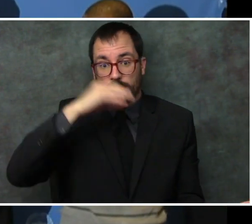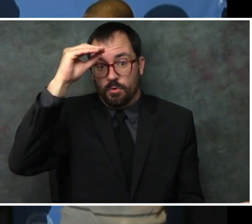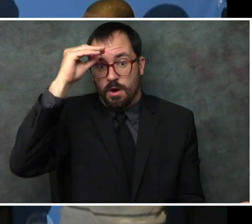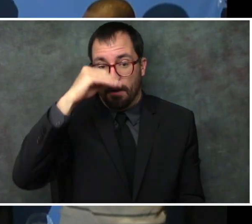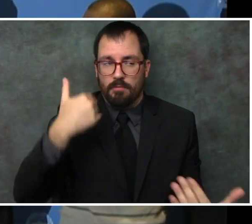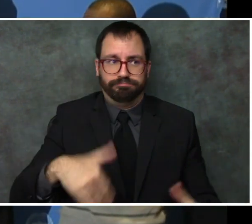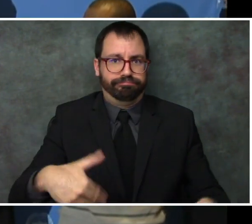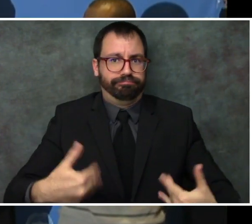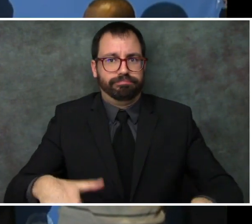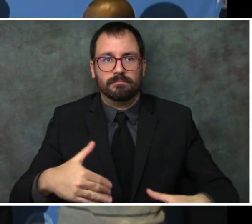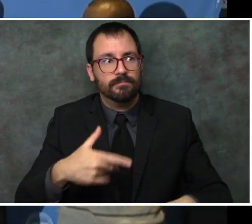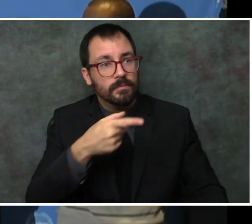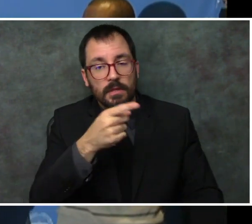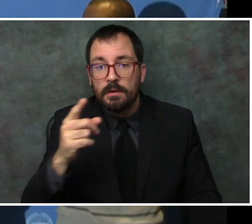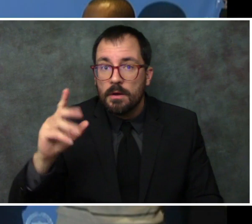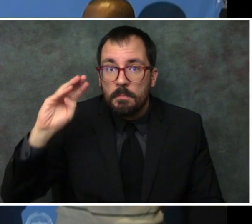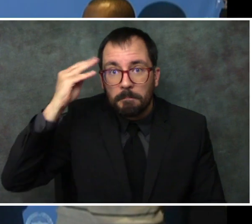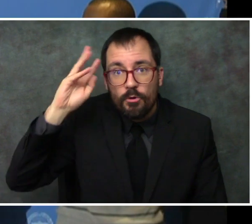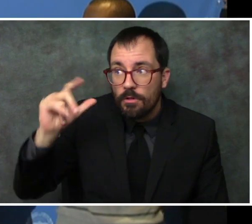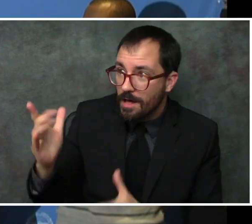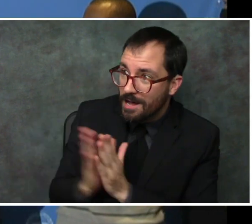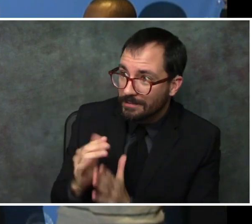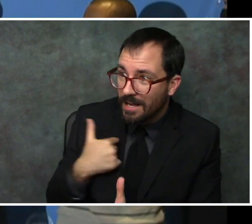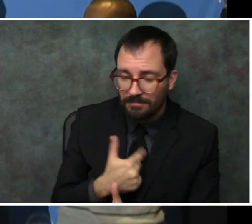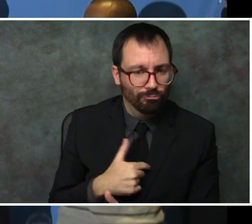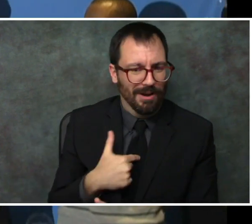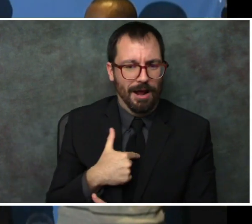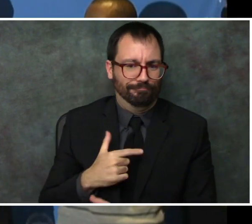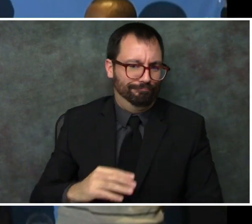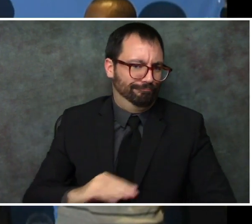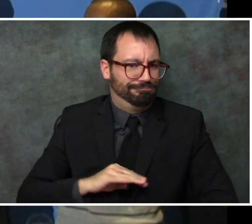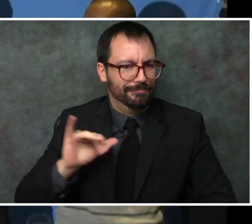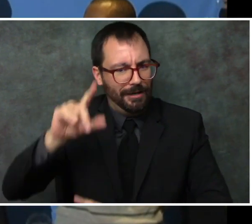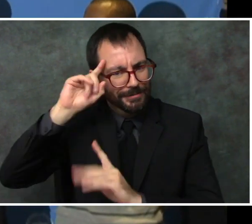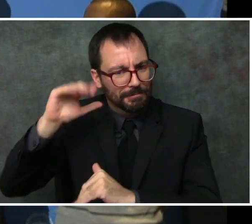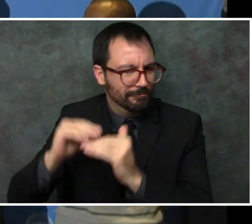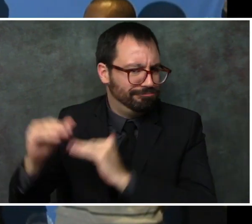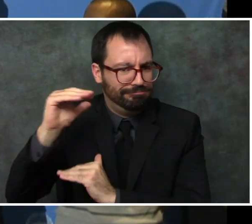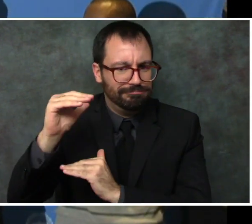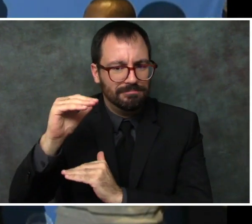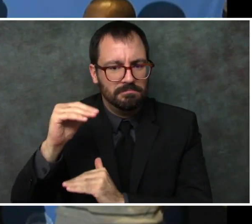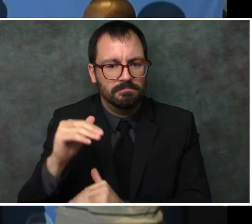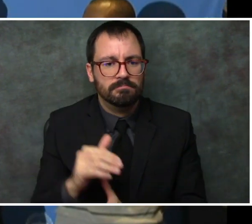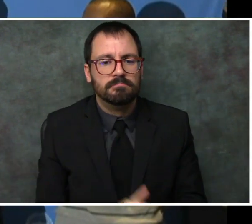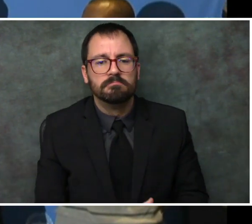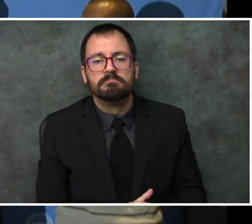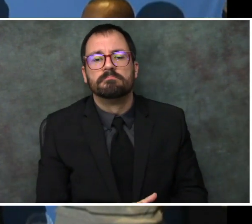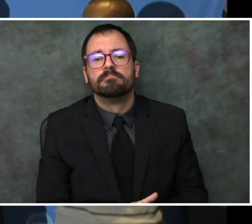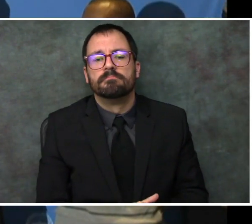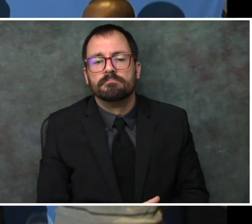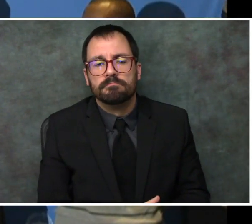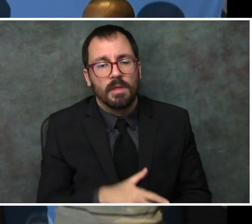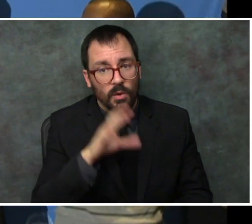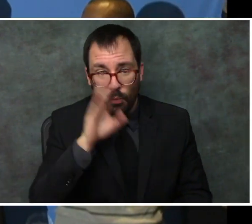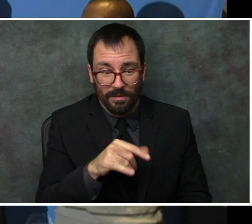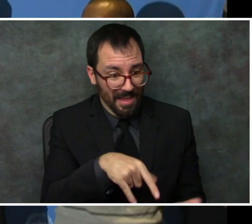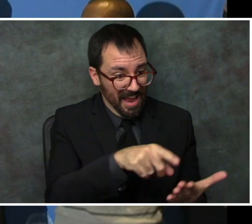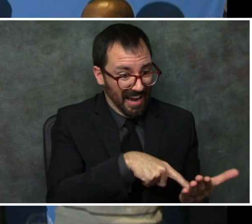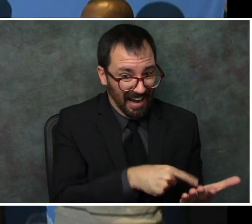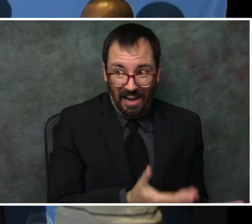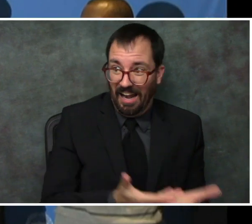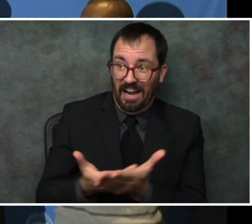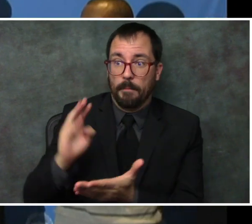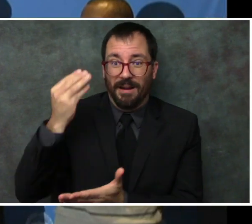view, however, we have more than met expectations, and we have no doubt that our work will prove to be of great value